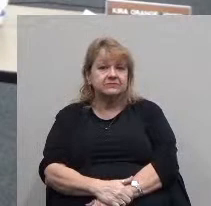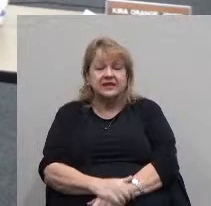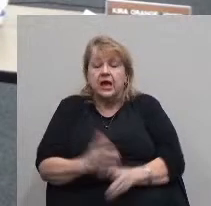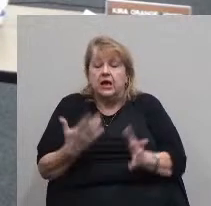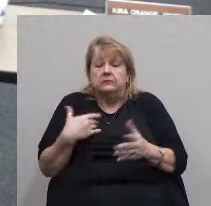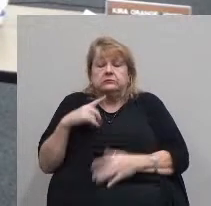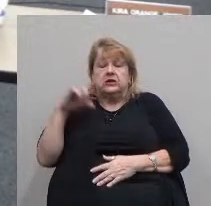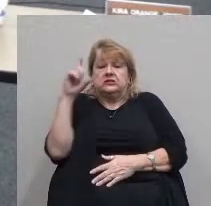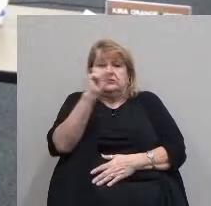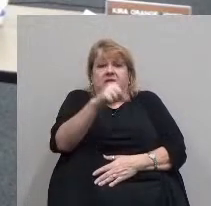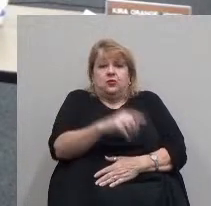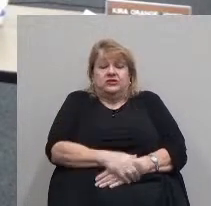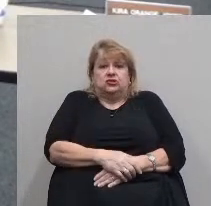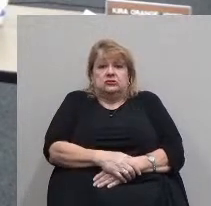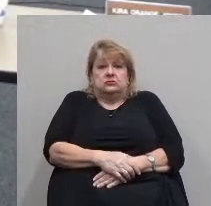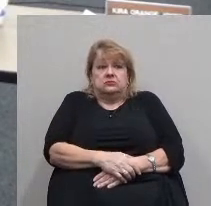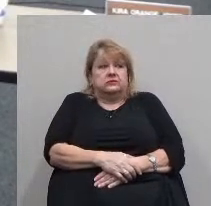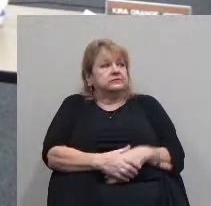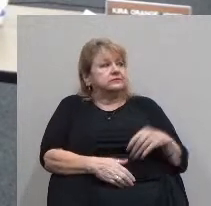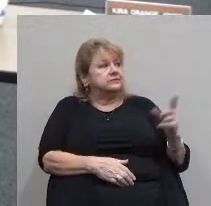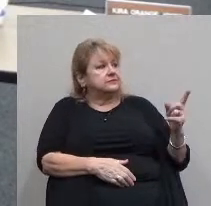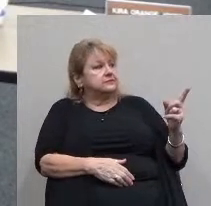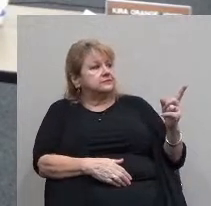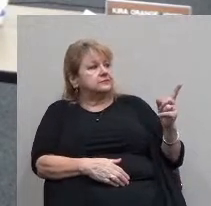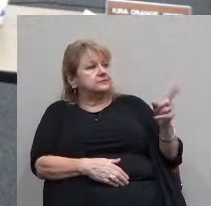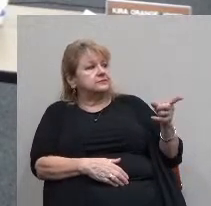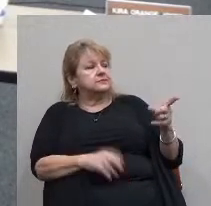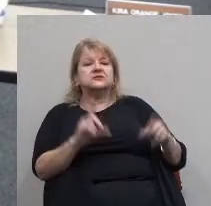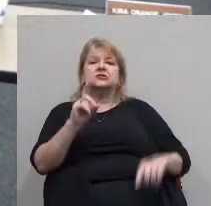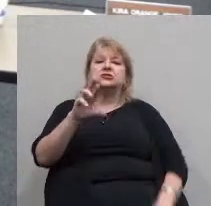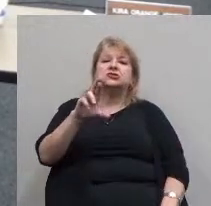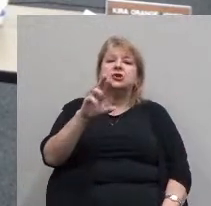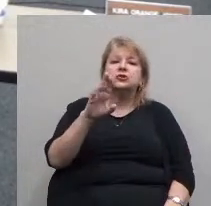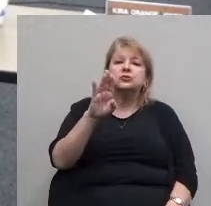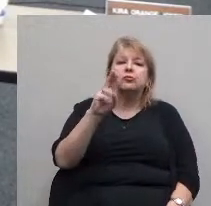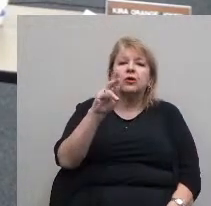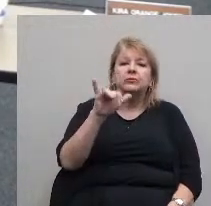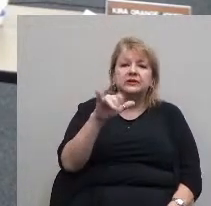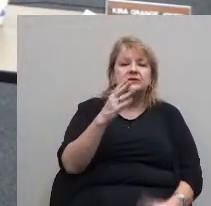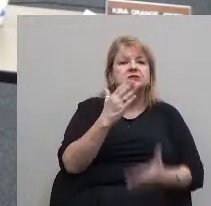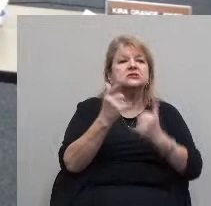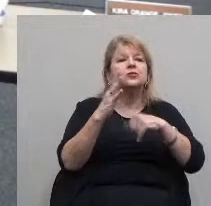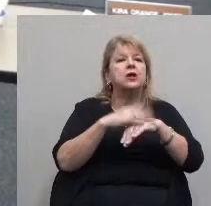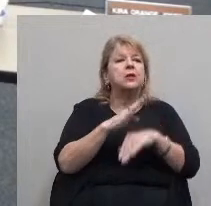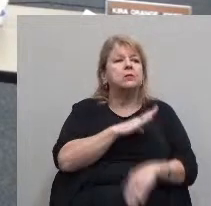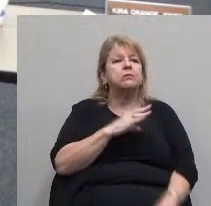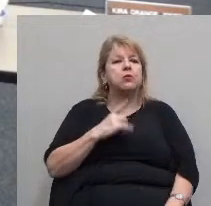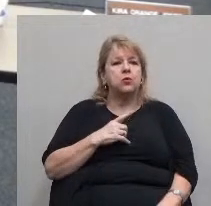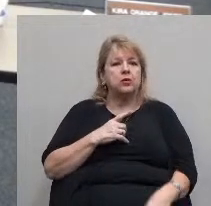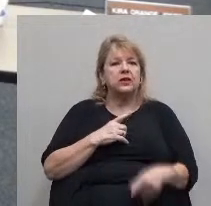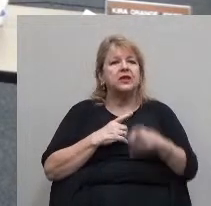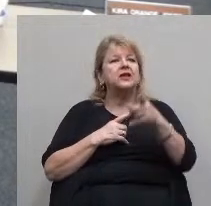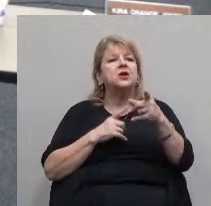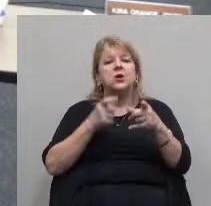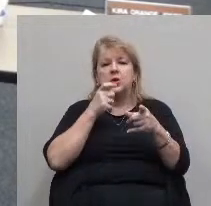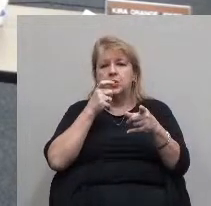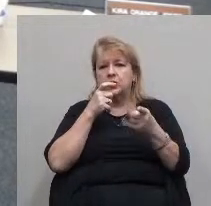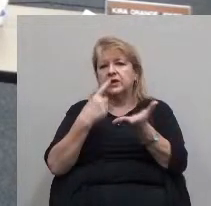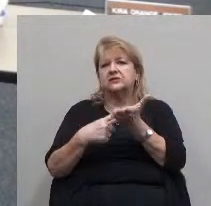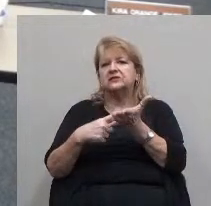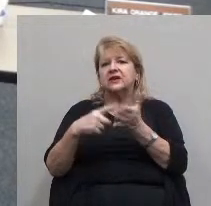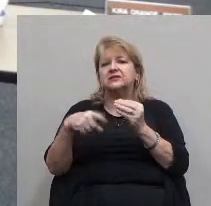That's just a question. when we would look at Actually, this. we have someone on the board that can speak more to associate degrees in our community college